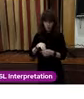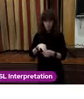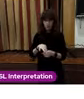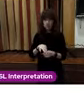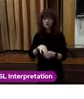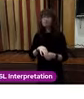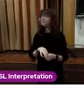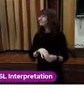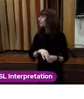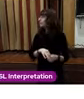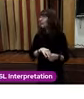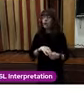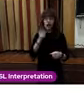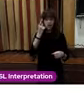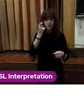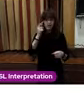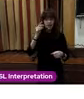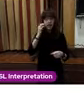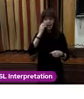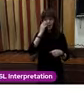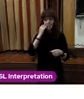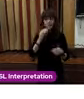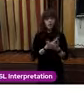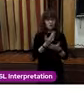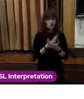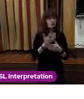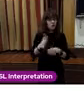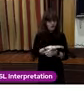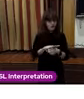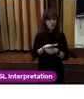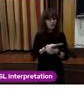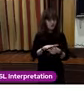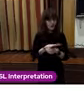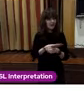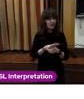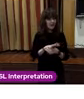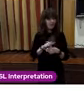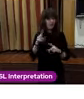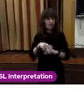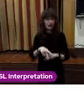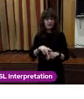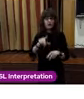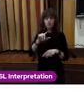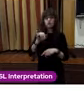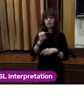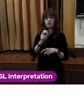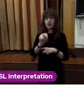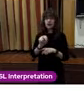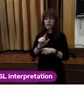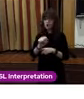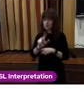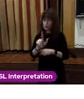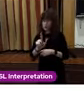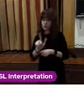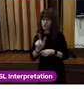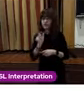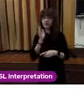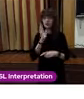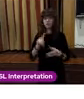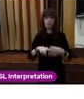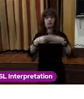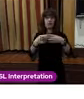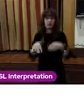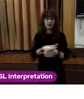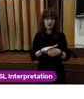this district, except it's not actually going to kick in until January, until the person you vote for actually takes office.